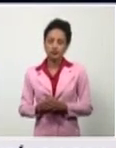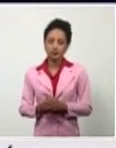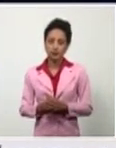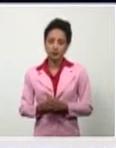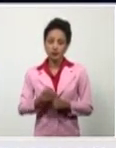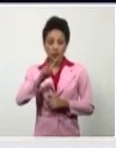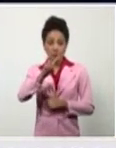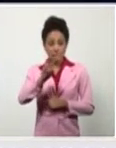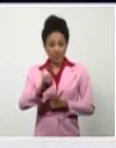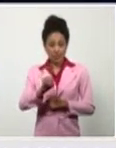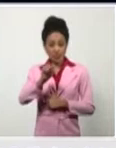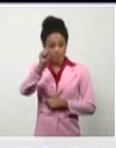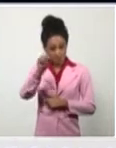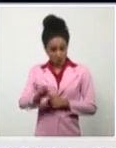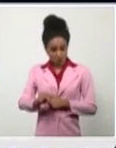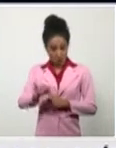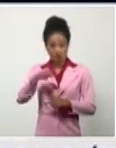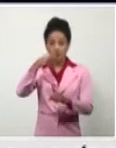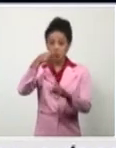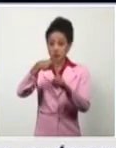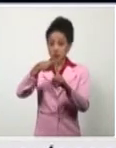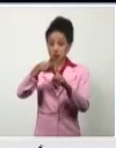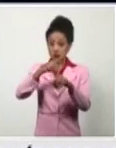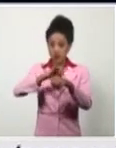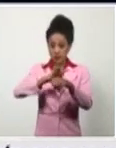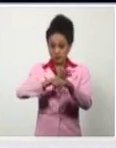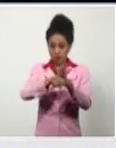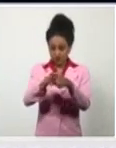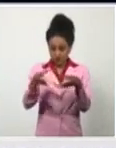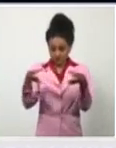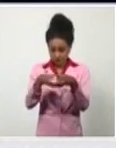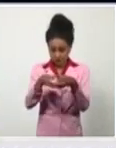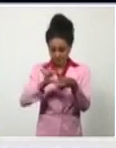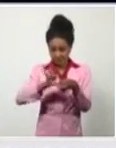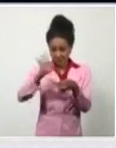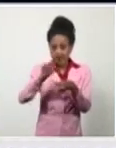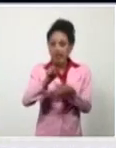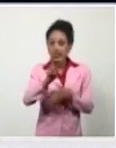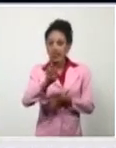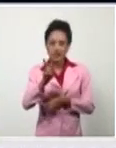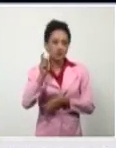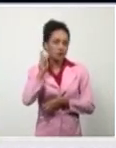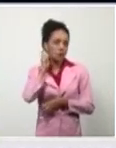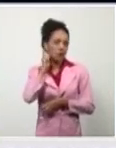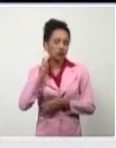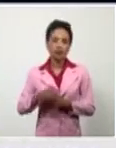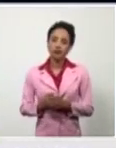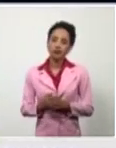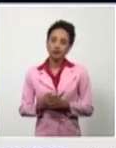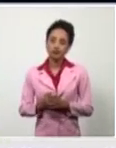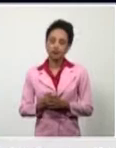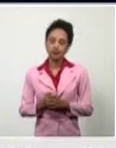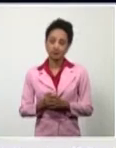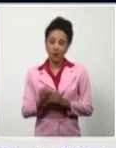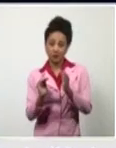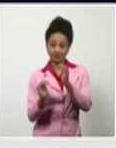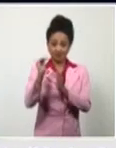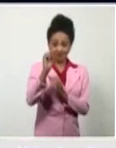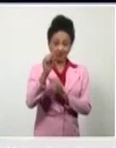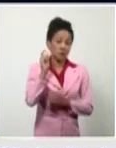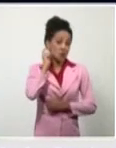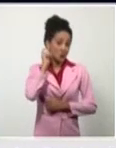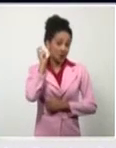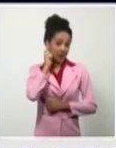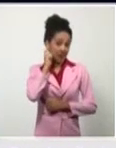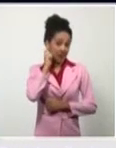Of the 20 diagnosed cases, 13 are female, and the female sex surpasses the male sex,